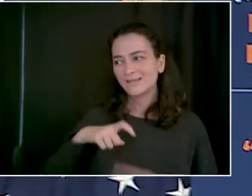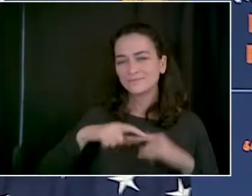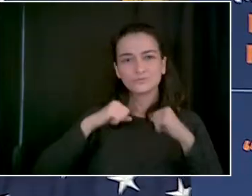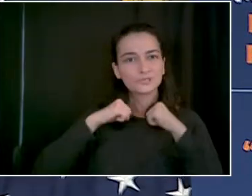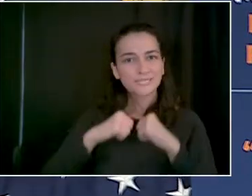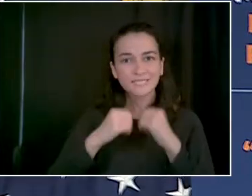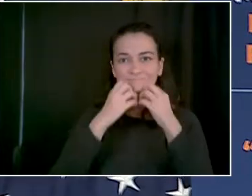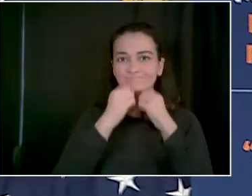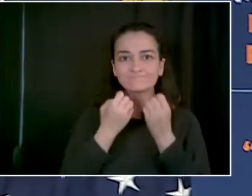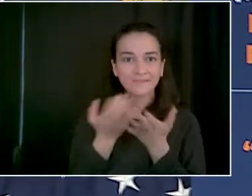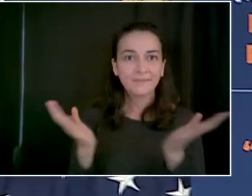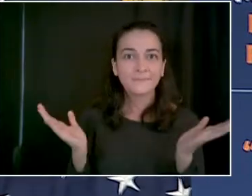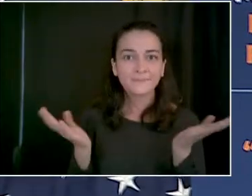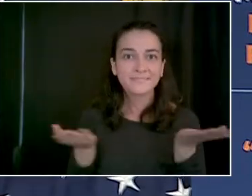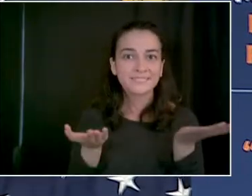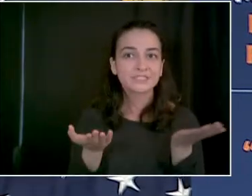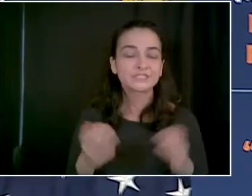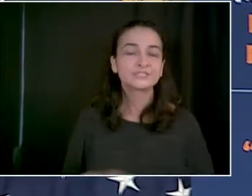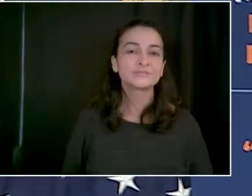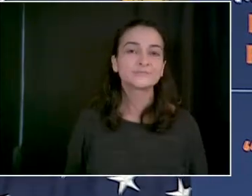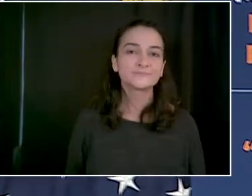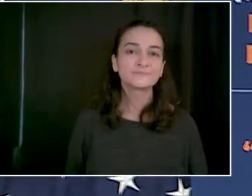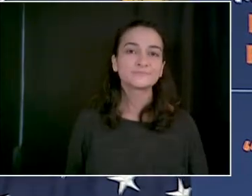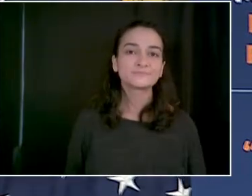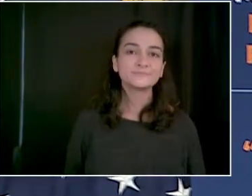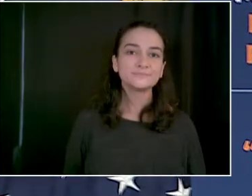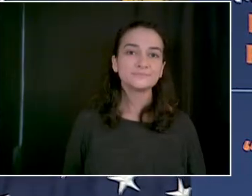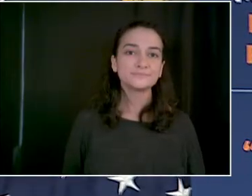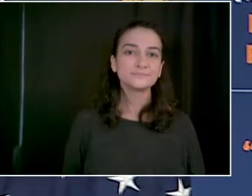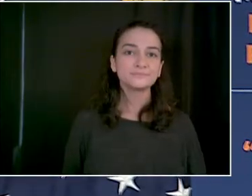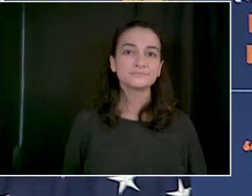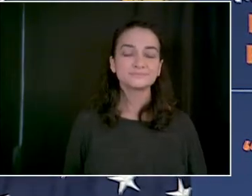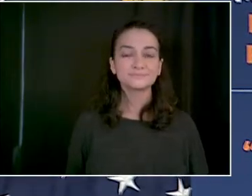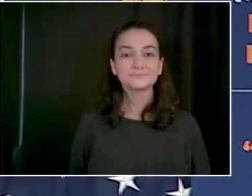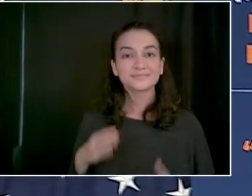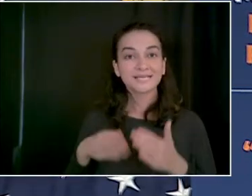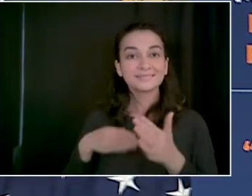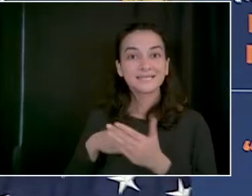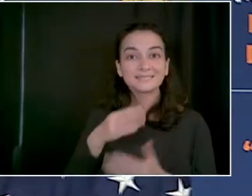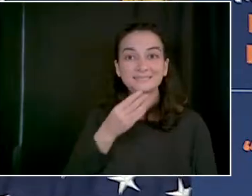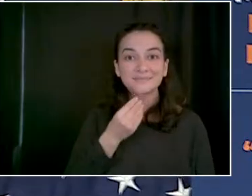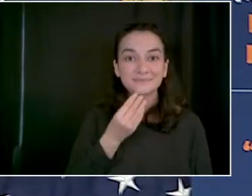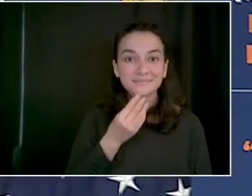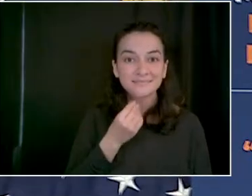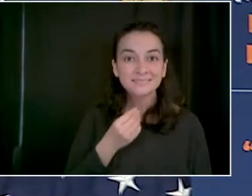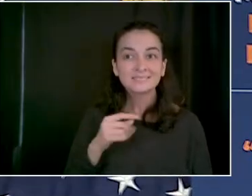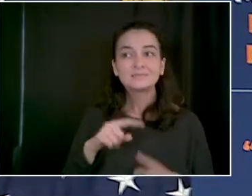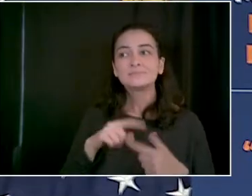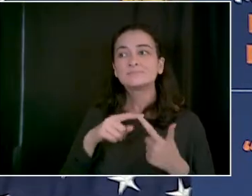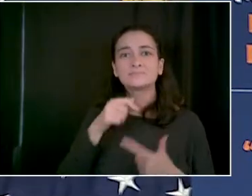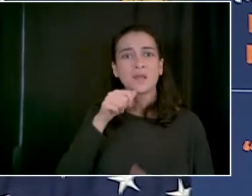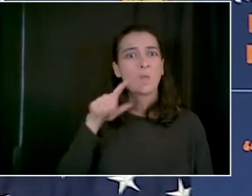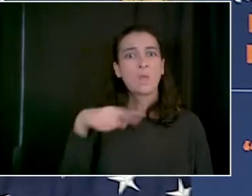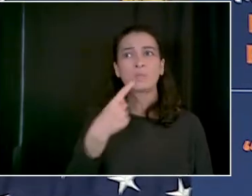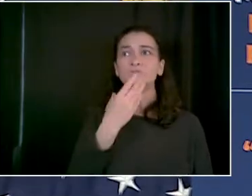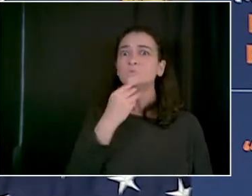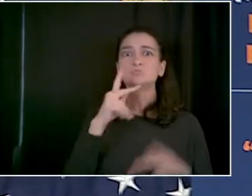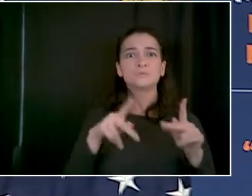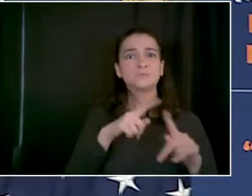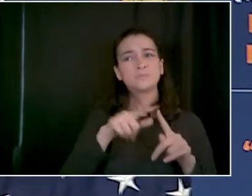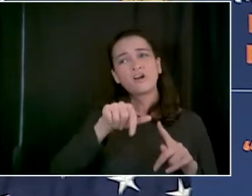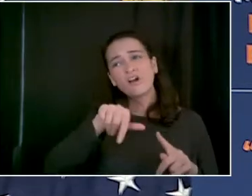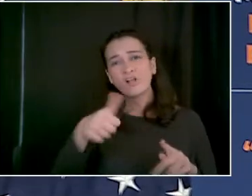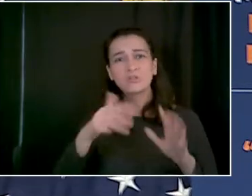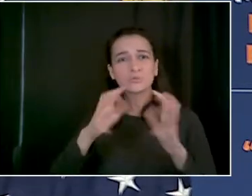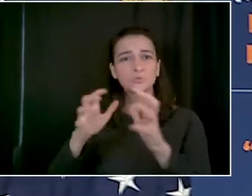So it's not just anti-Semitism, but also, you know, you write about how I do flag raisings. You write about how I invite non-traditional groups